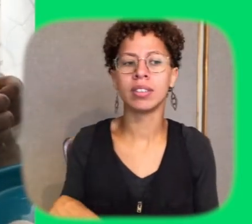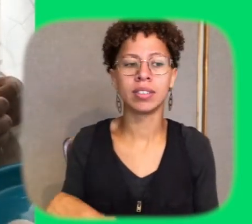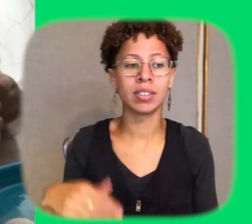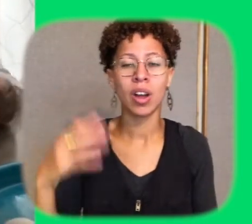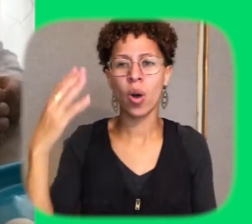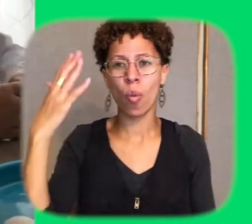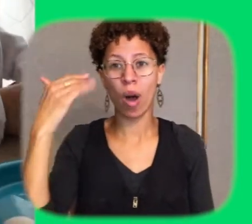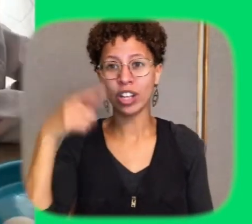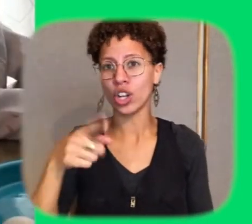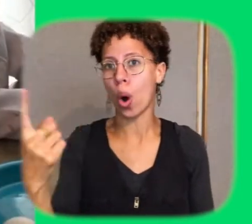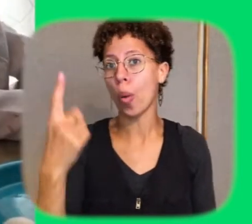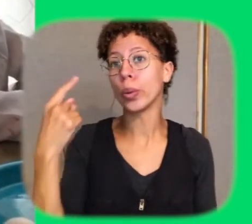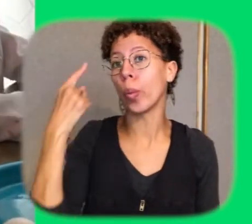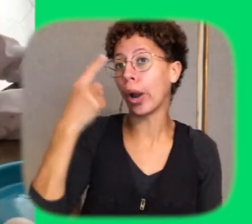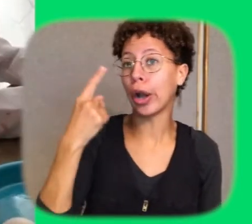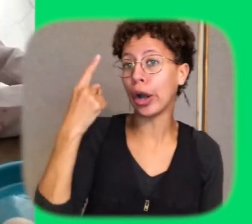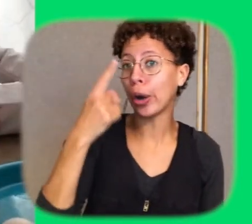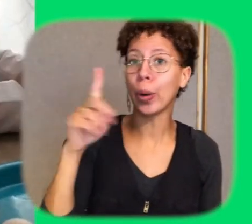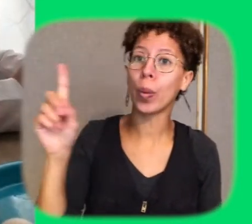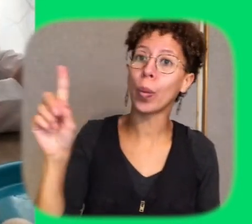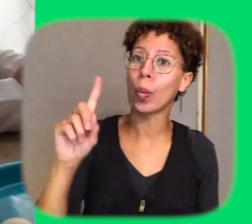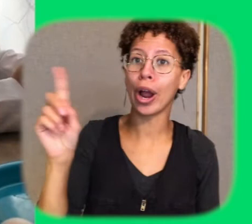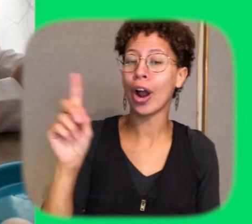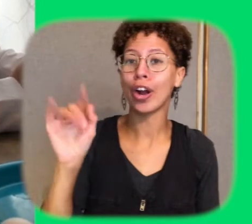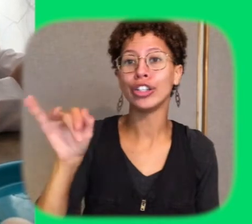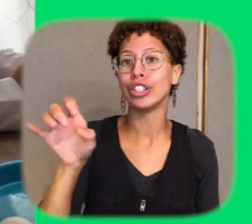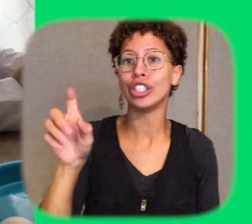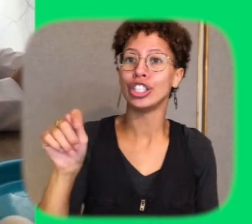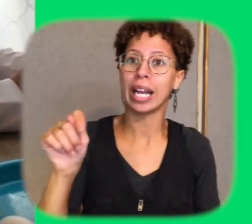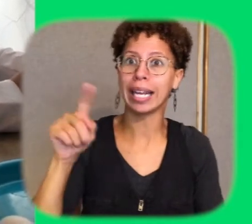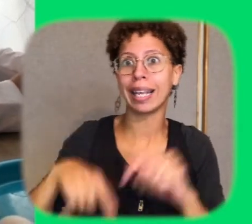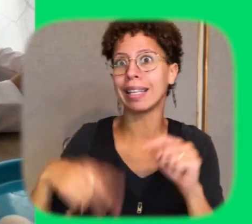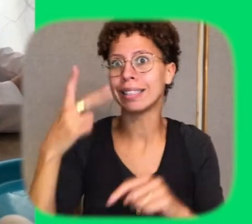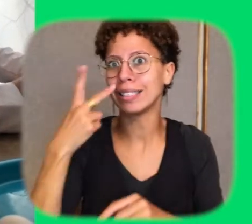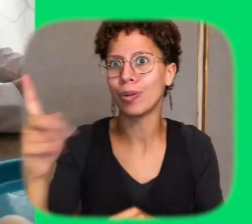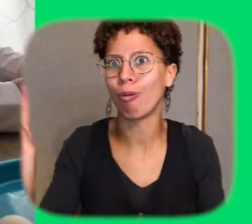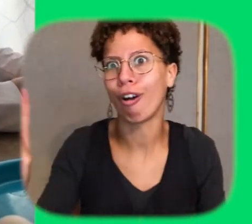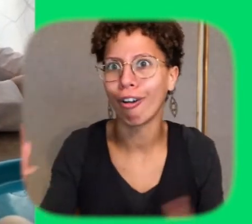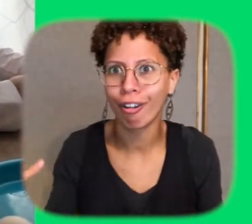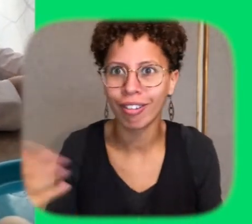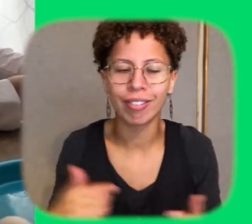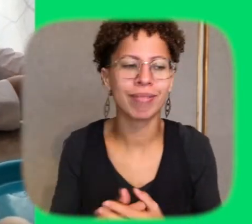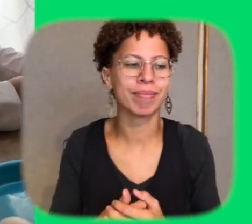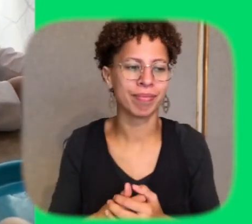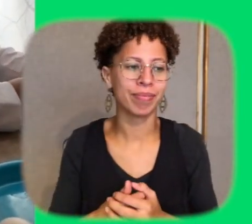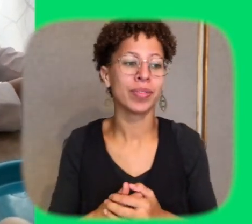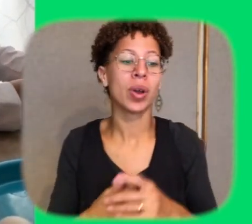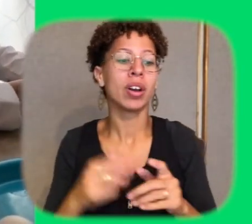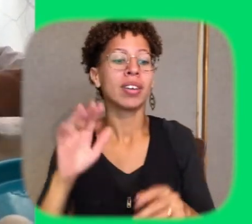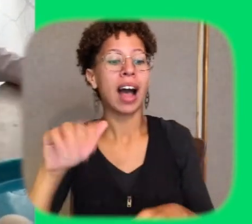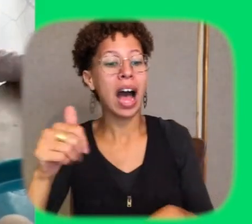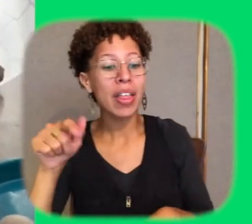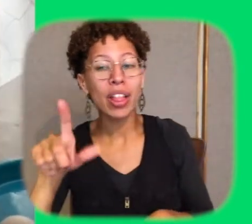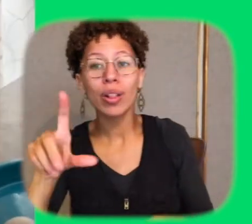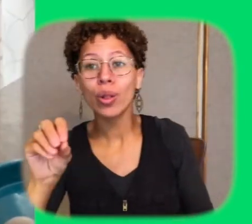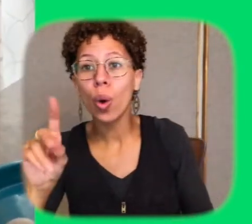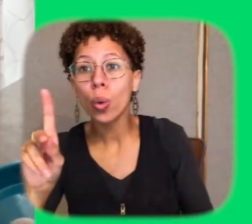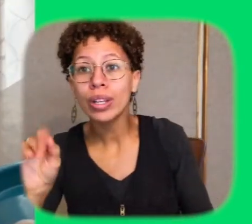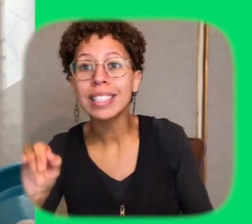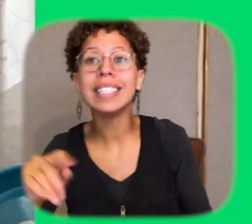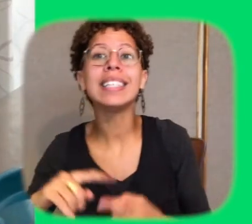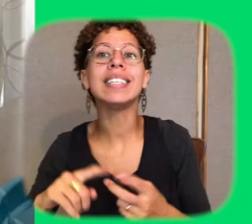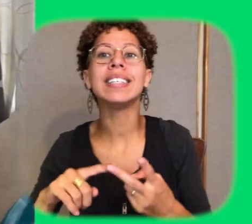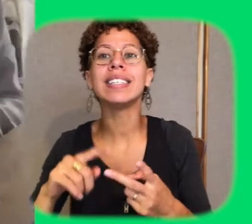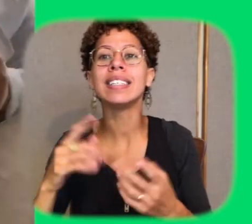funny. Morgan's favorite superhero is Loki, and Owen's is Spider-Man. Oh, that's good.